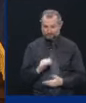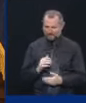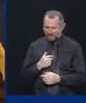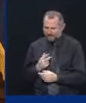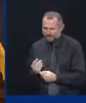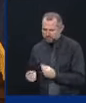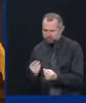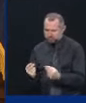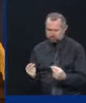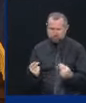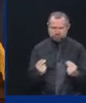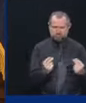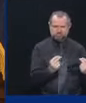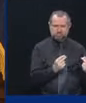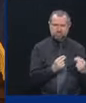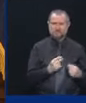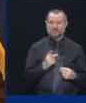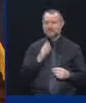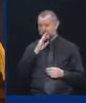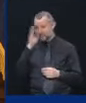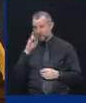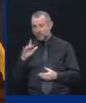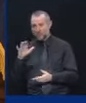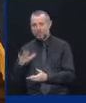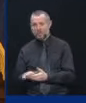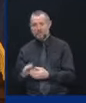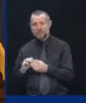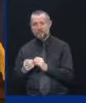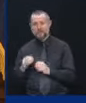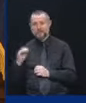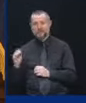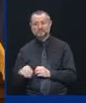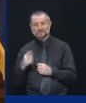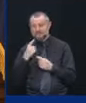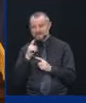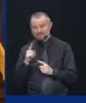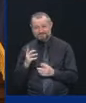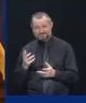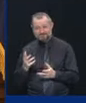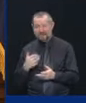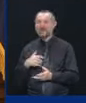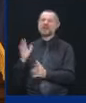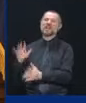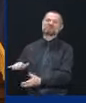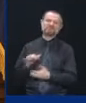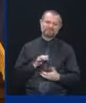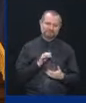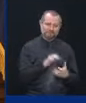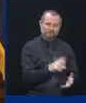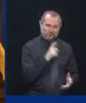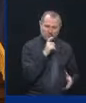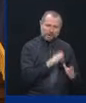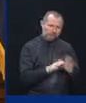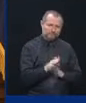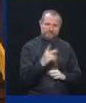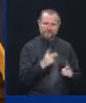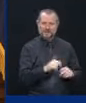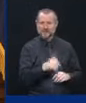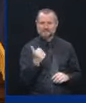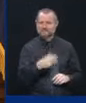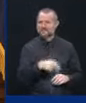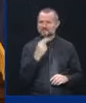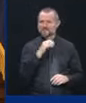Slow performers versus high performers, we give the vaccine to higher performing